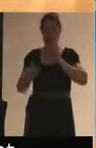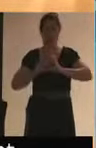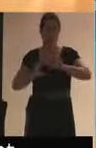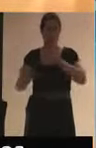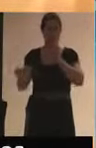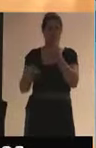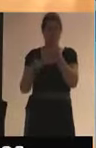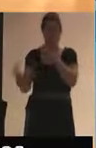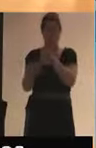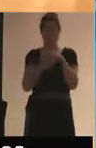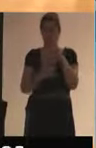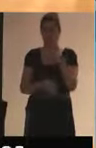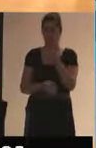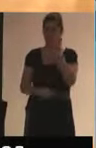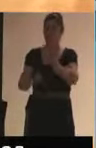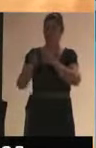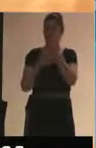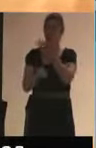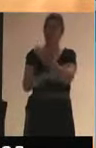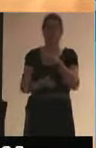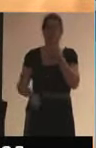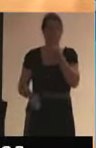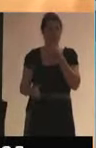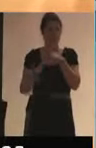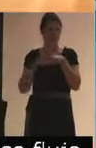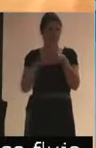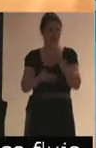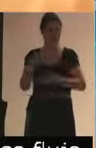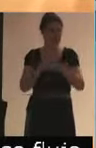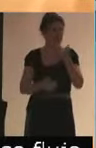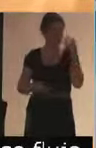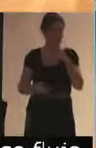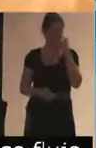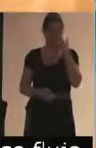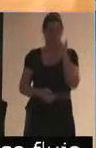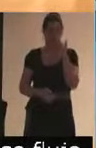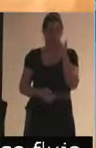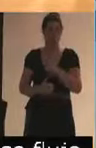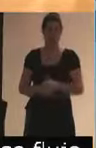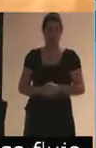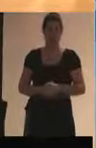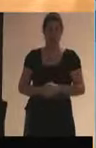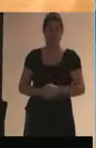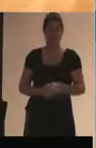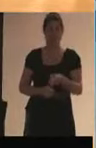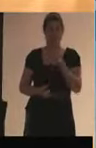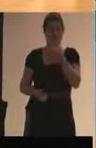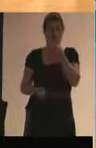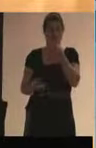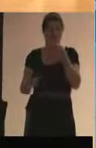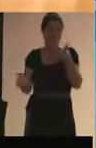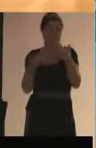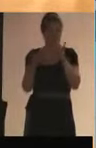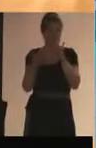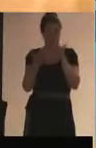by improving the communication channels and improving the flow of information, which is necessarily involved in